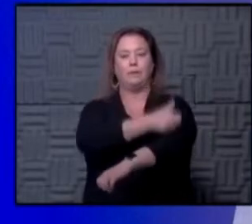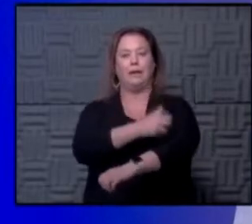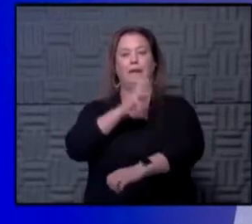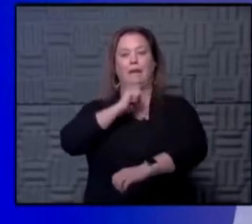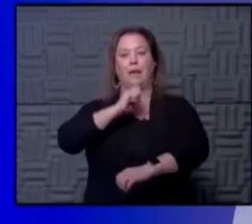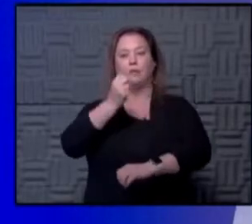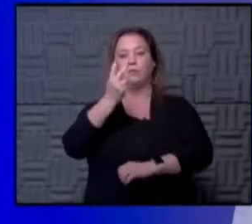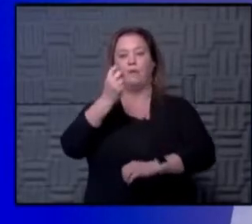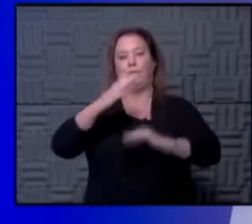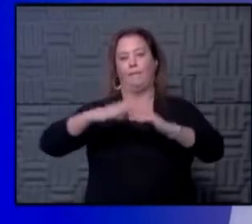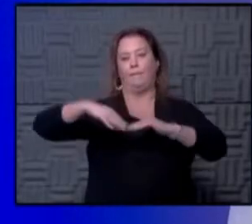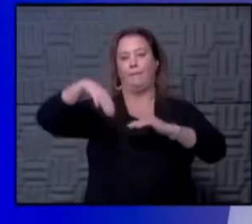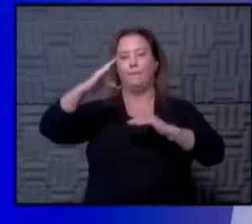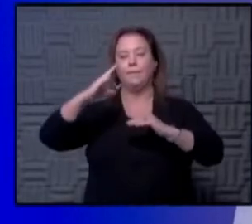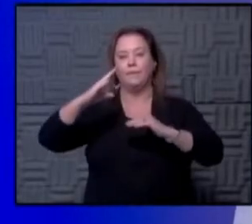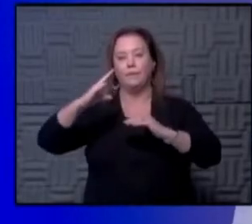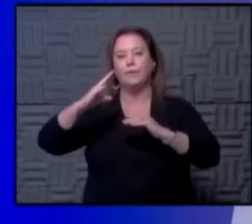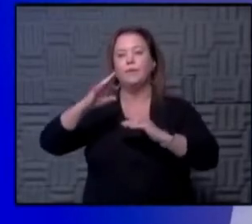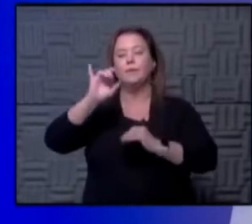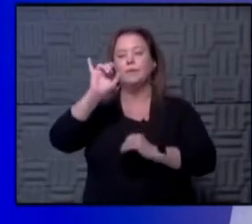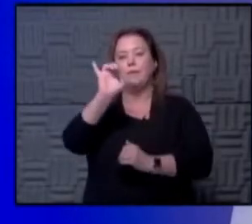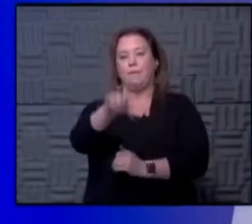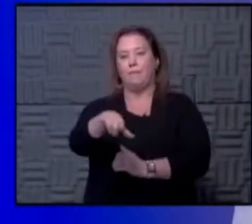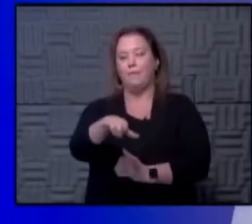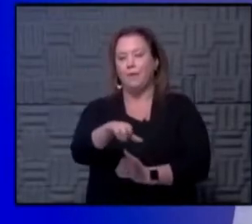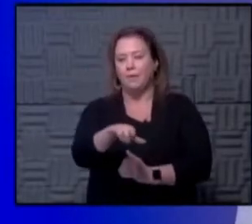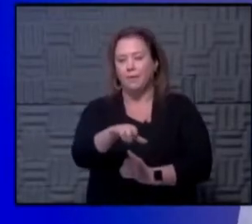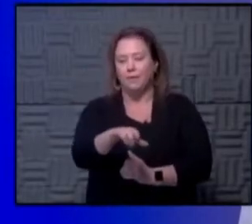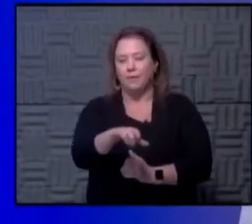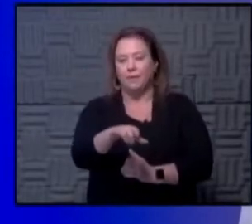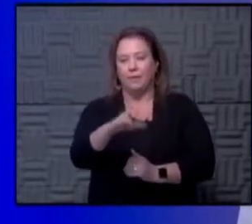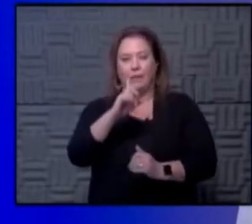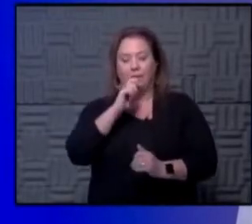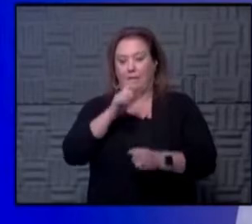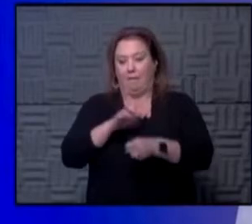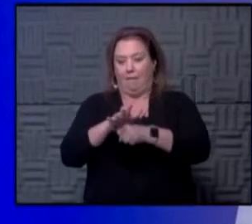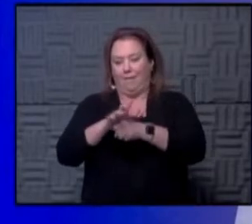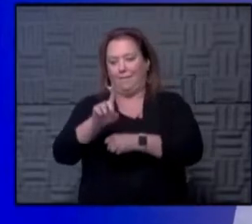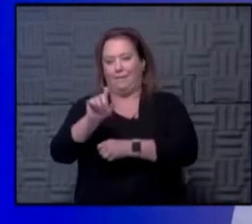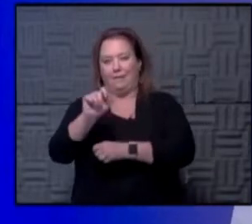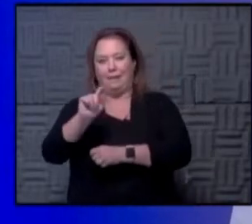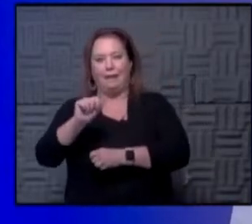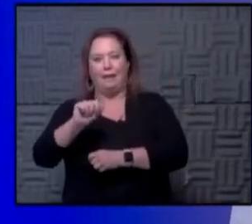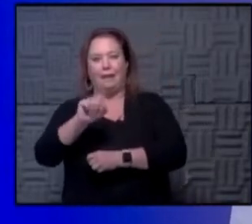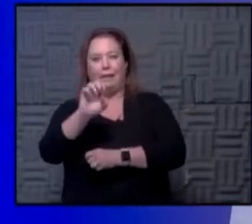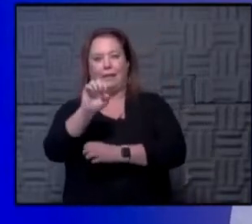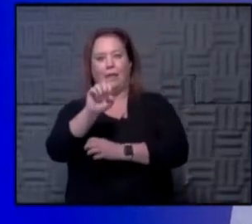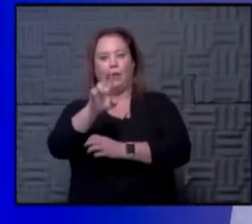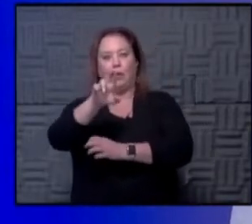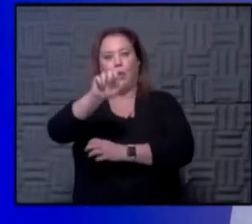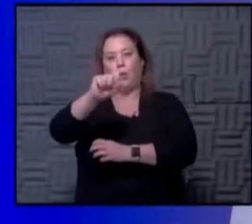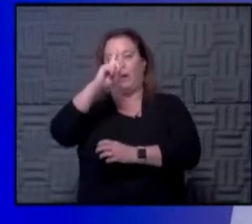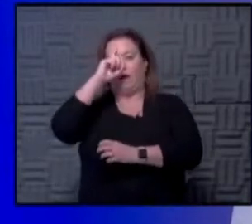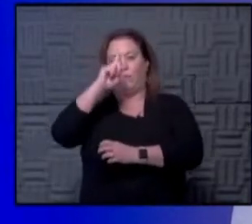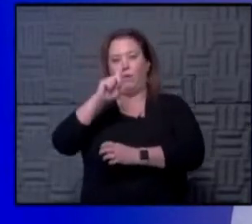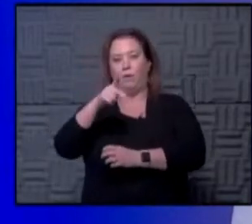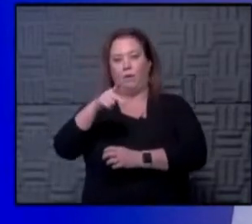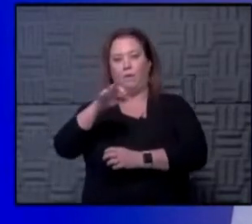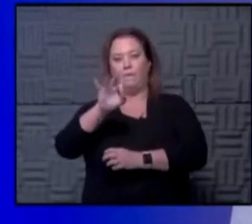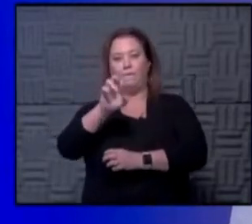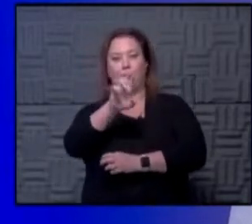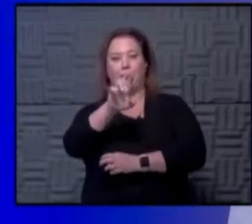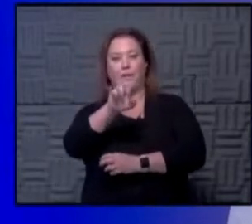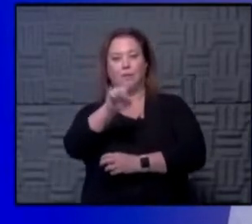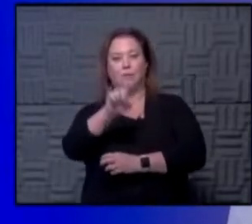12 and above. So just applying that, we know that if there's not enough data the EUA for the Pfizer